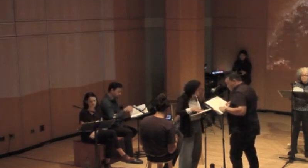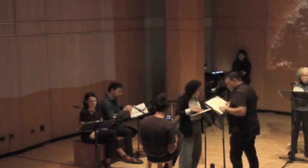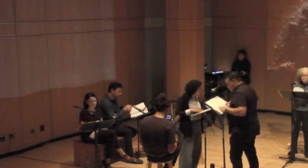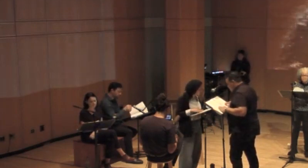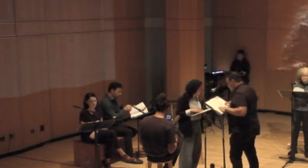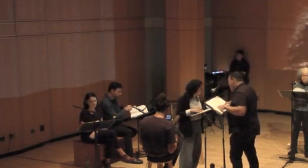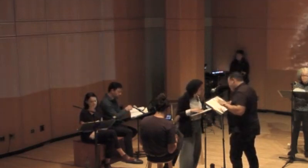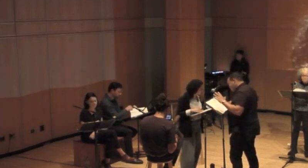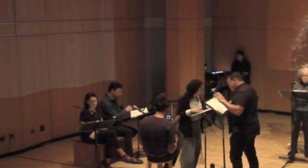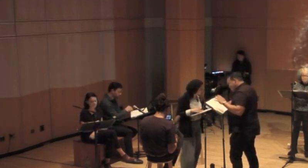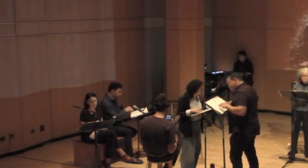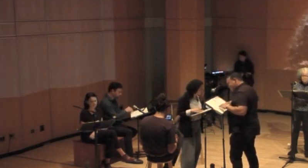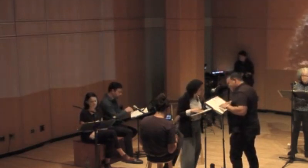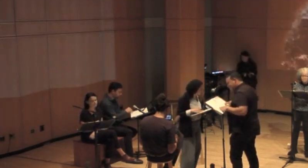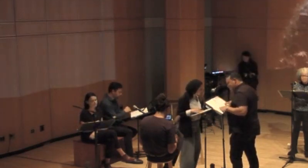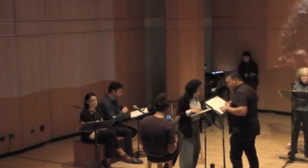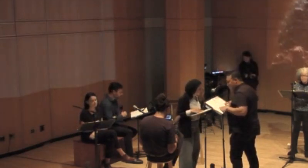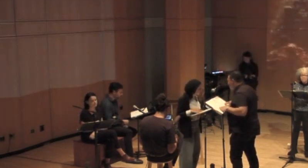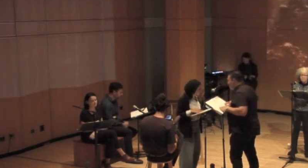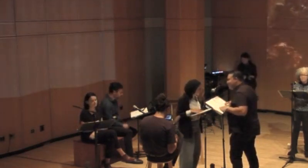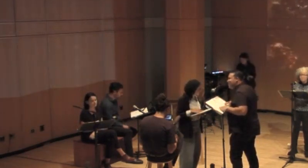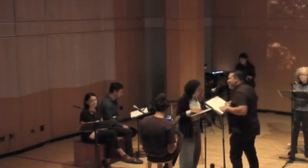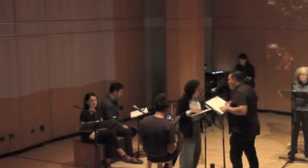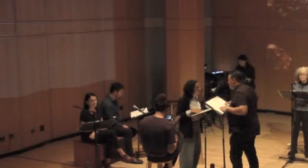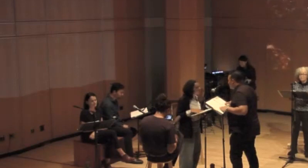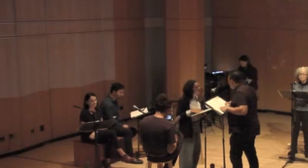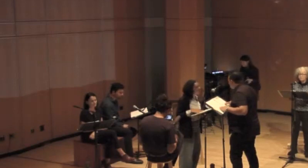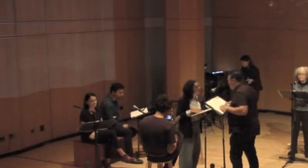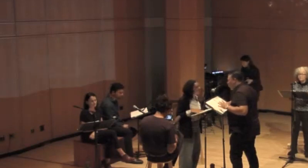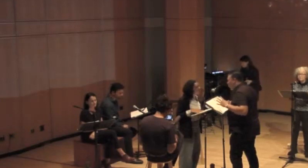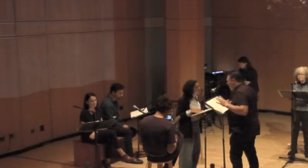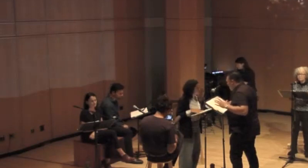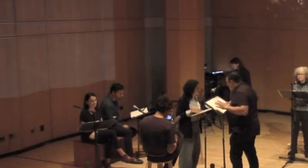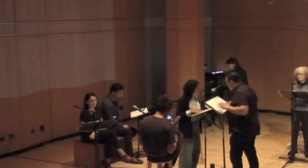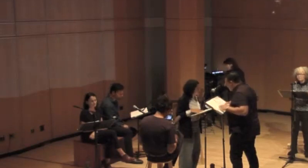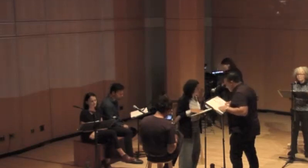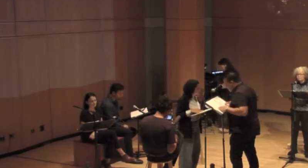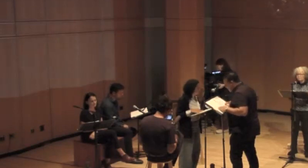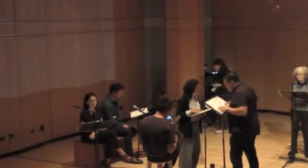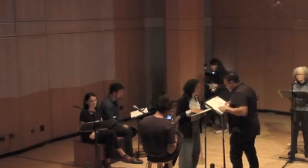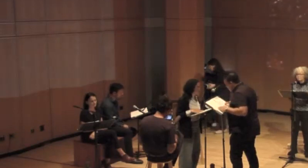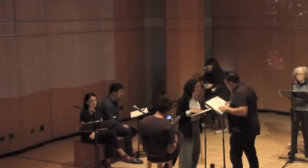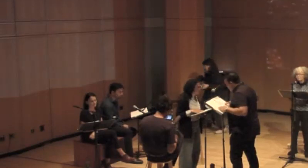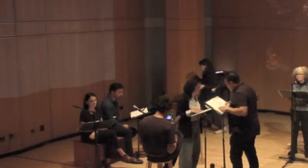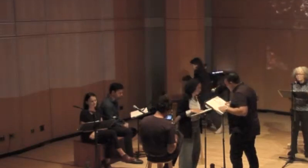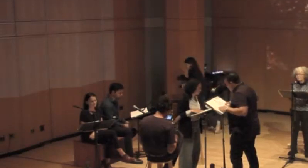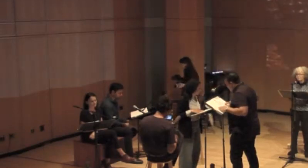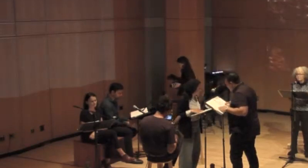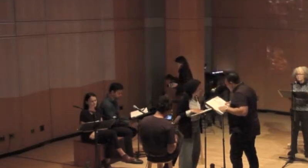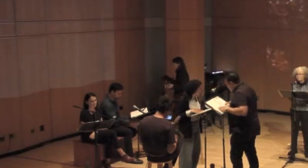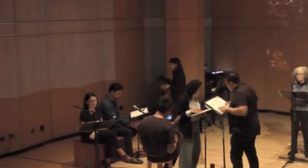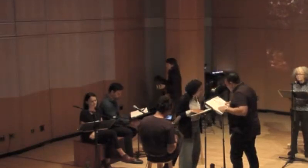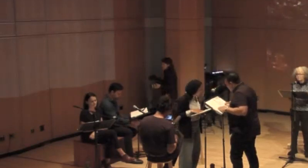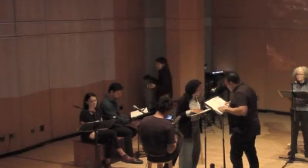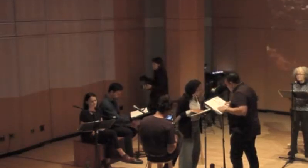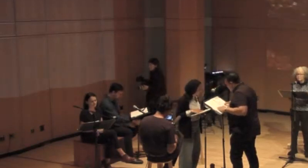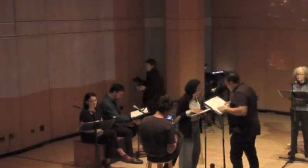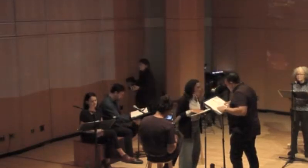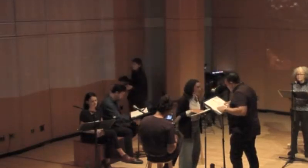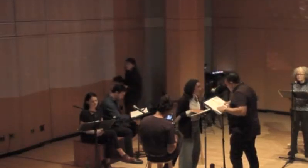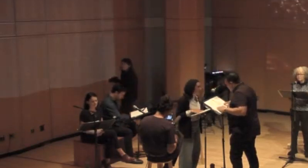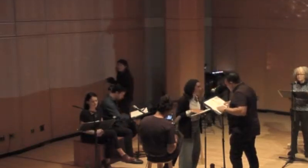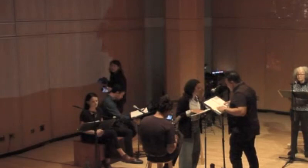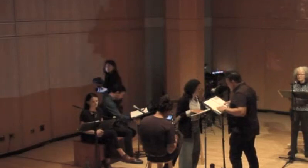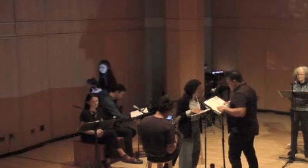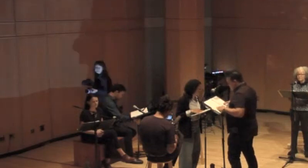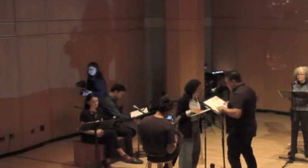is maybe it is but it it gets so quiet here yeah I